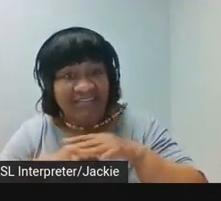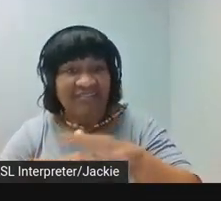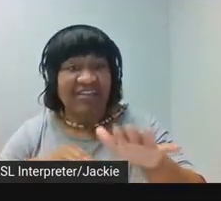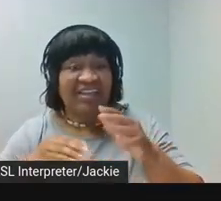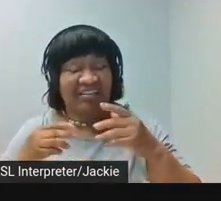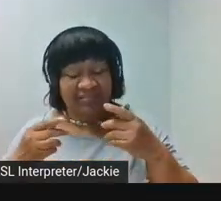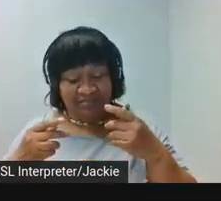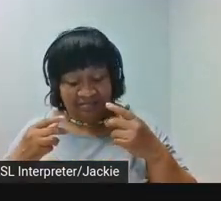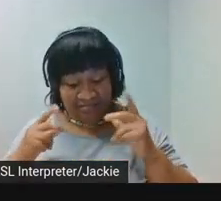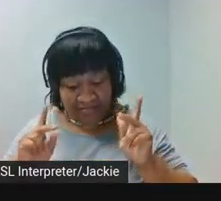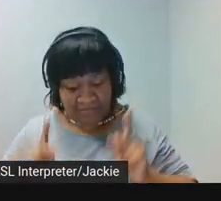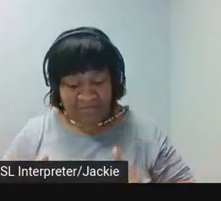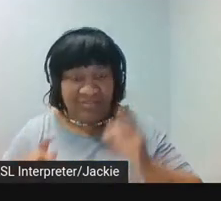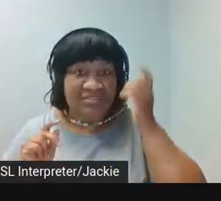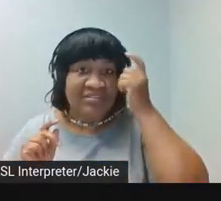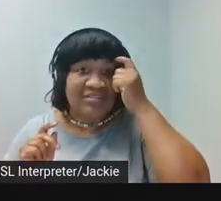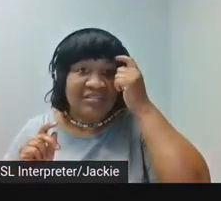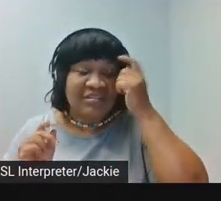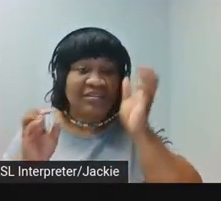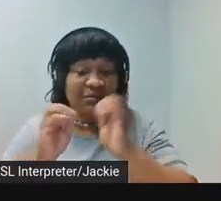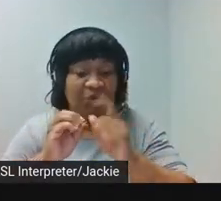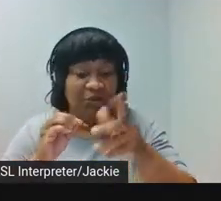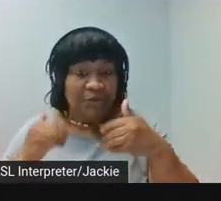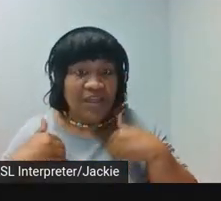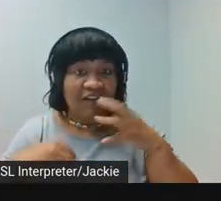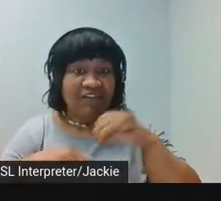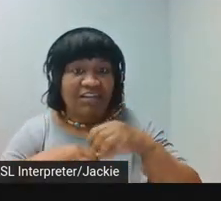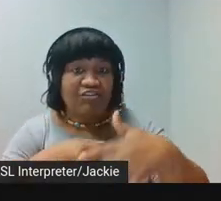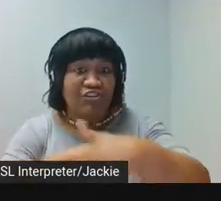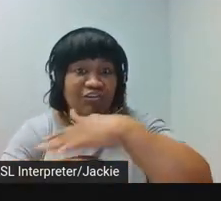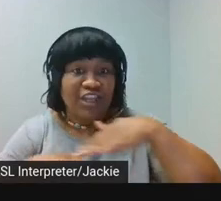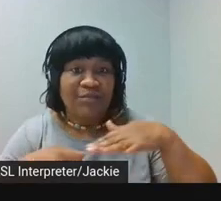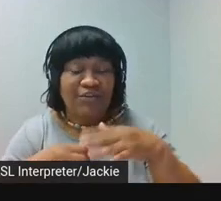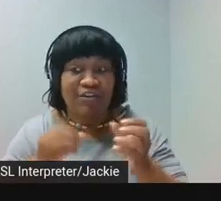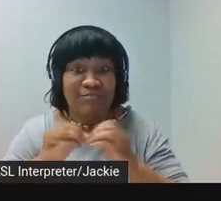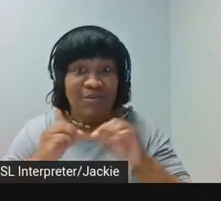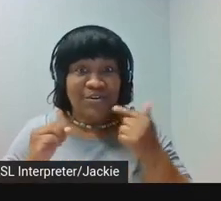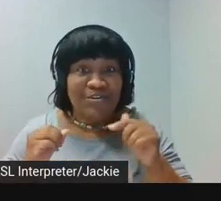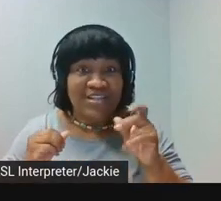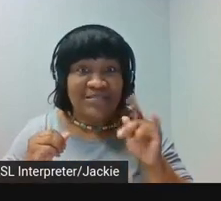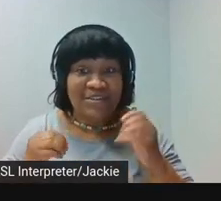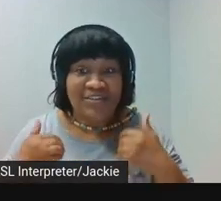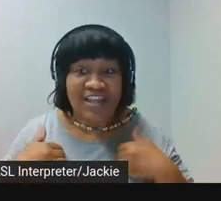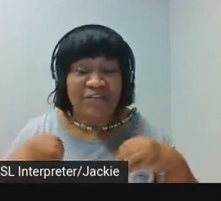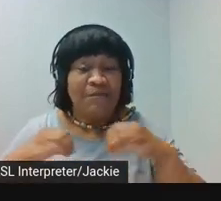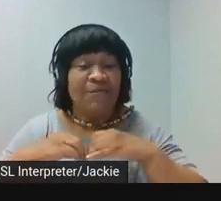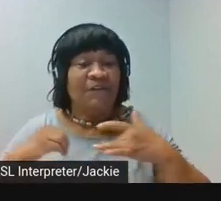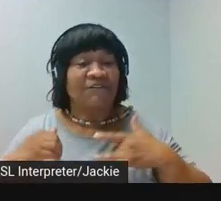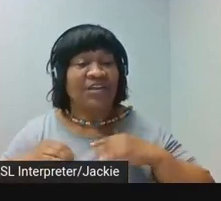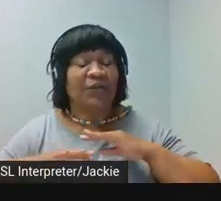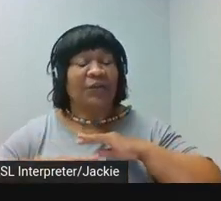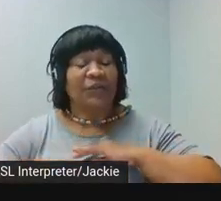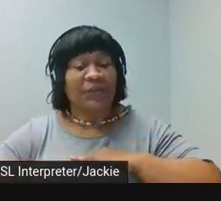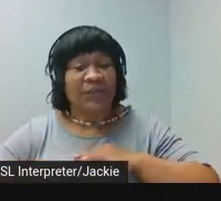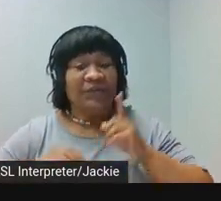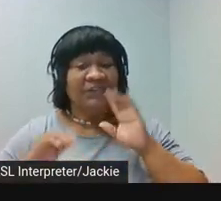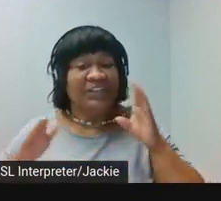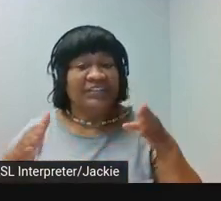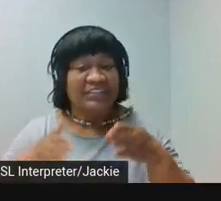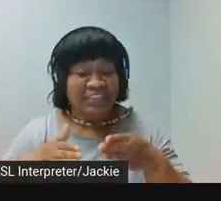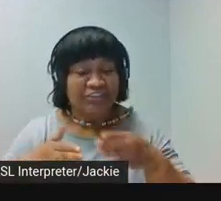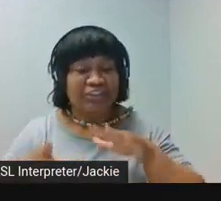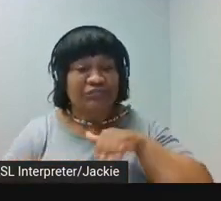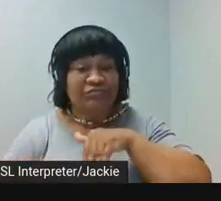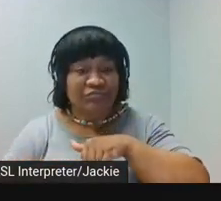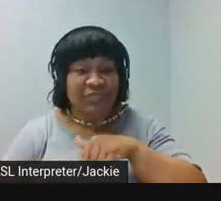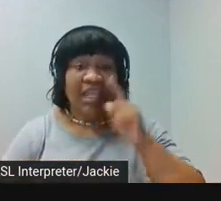psyche, and the more green space you have in your neighborhood or in your environment, the more centered you are. And it's actually proven to